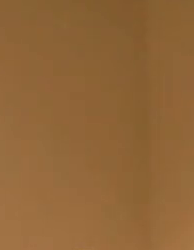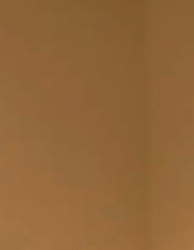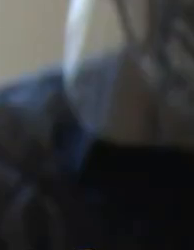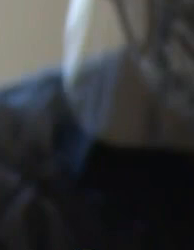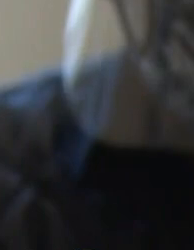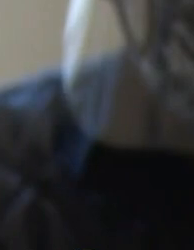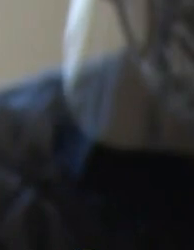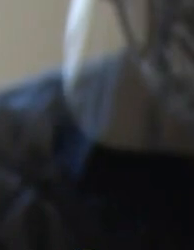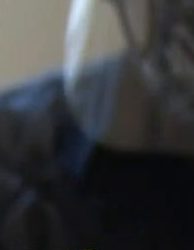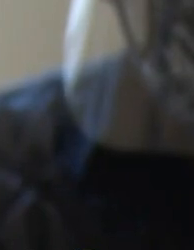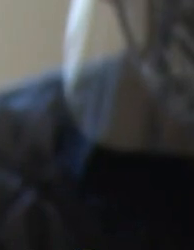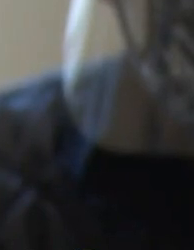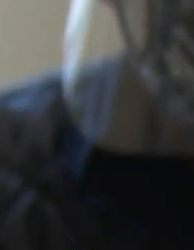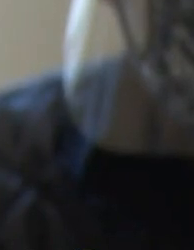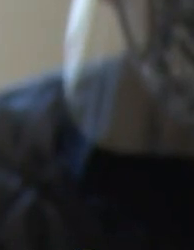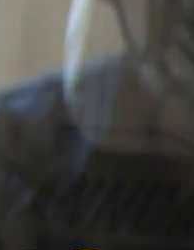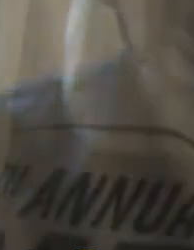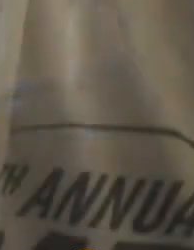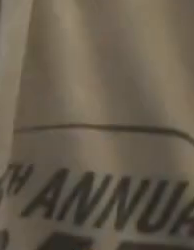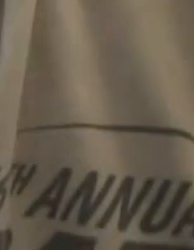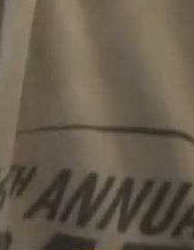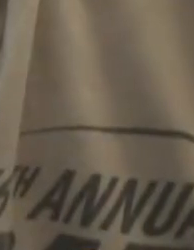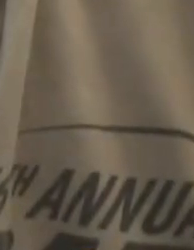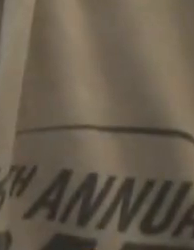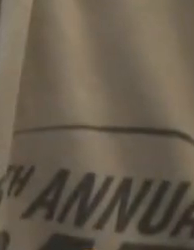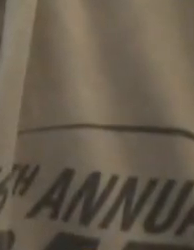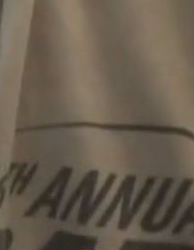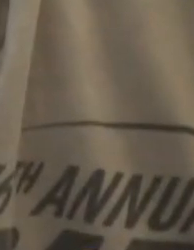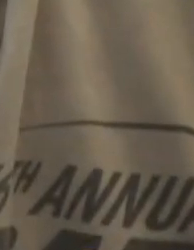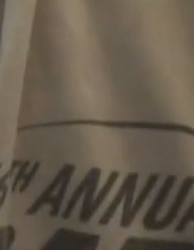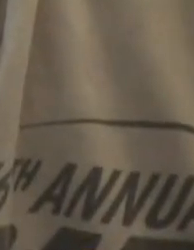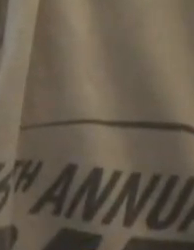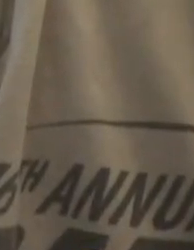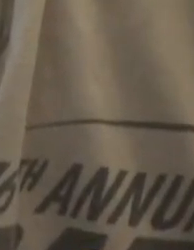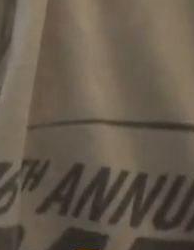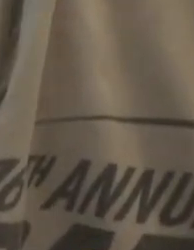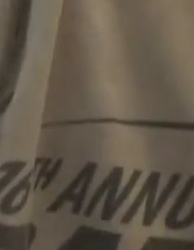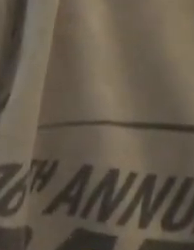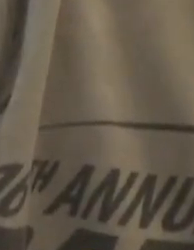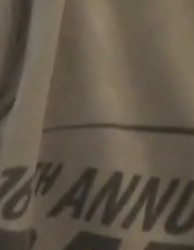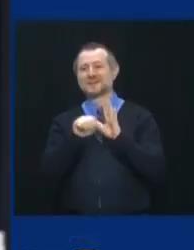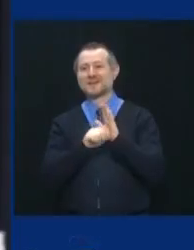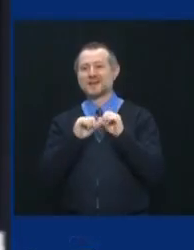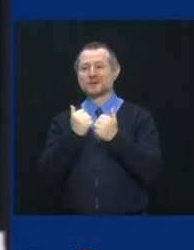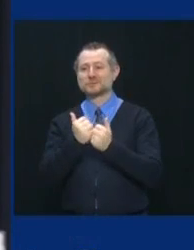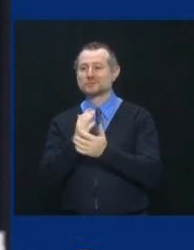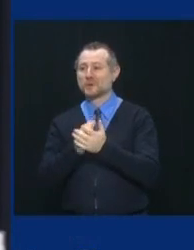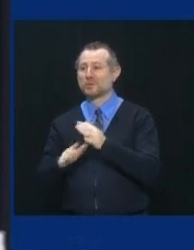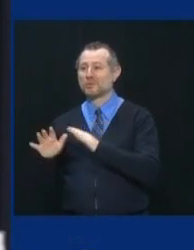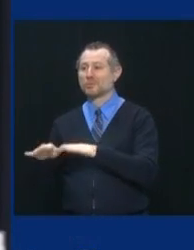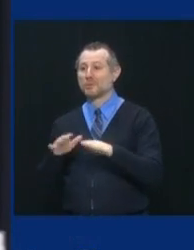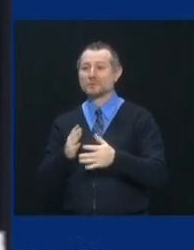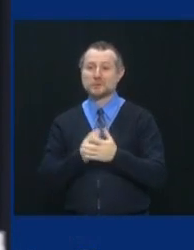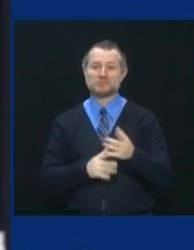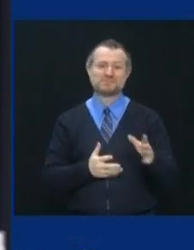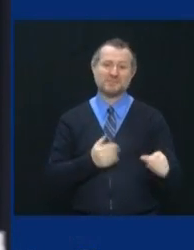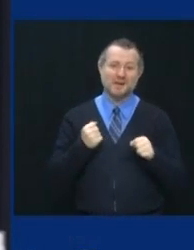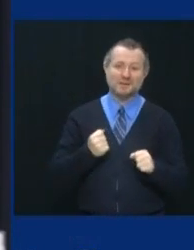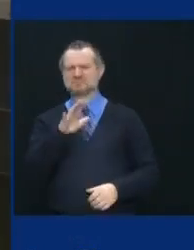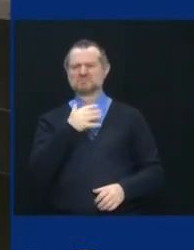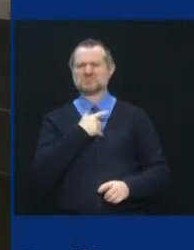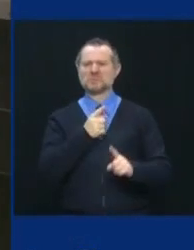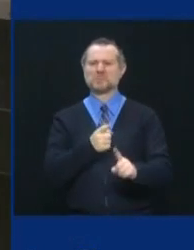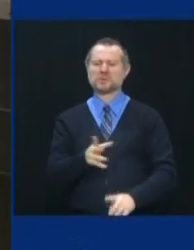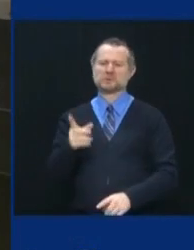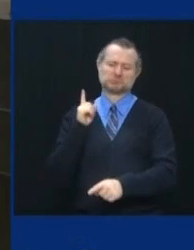every hospital, including those in New York City, to get the vaccine into people's arms as quickly as possible. Some mayors are better than